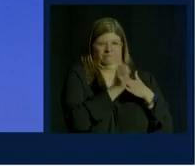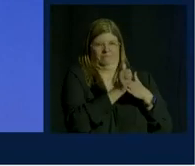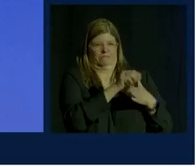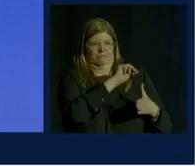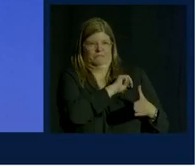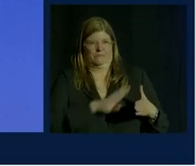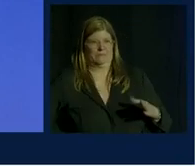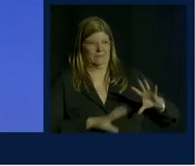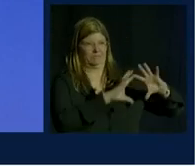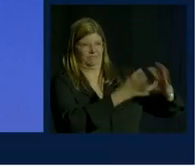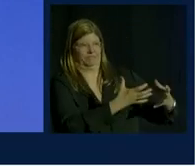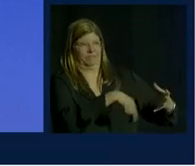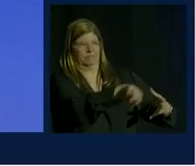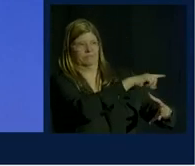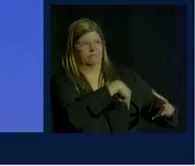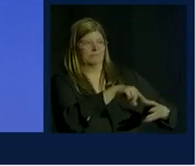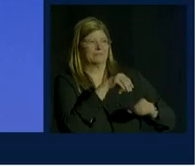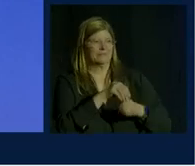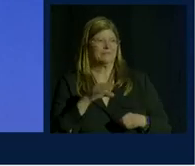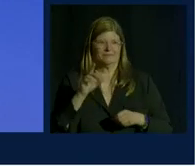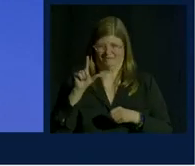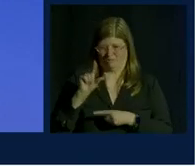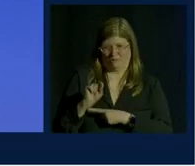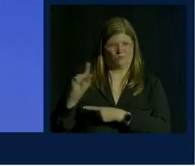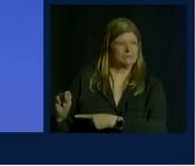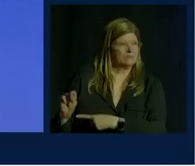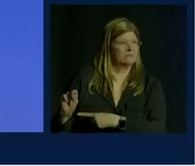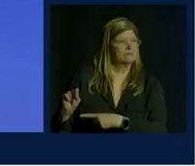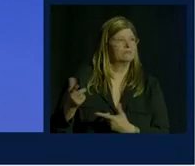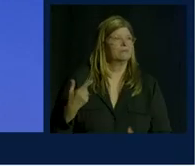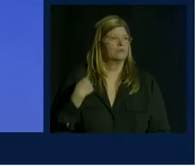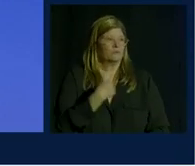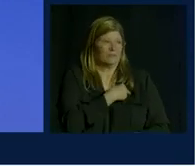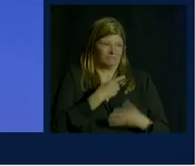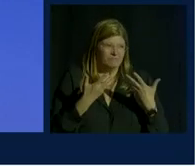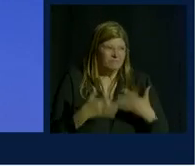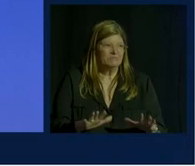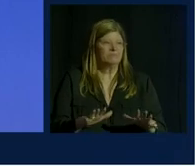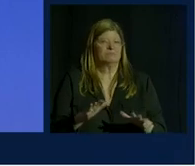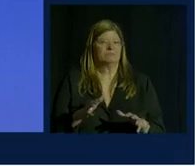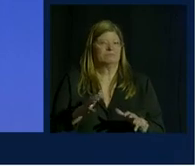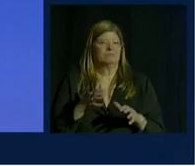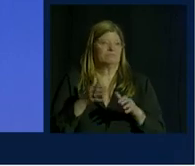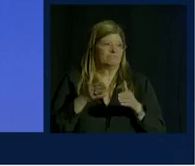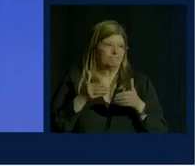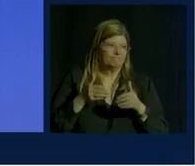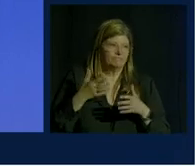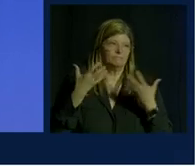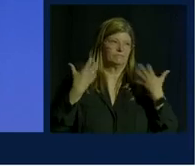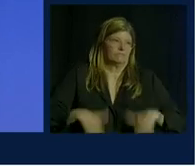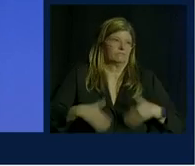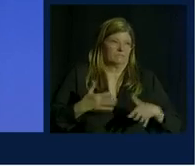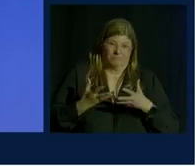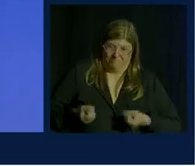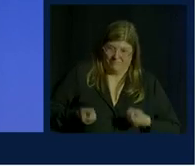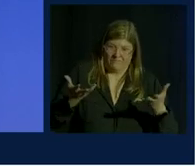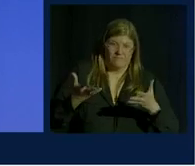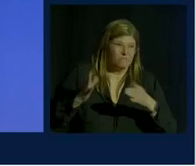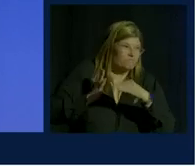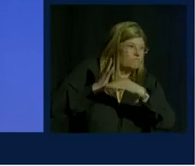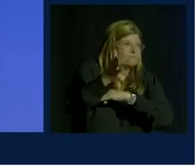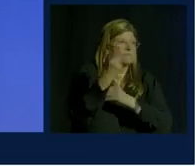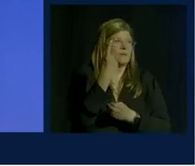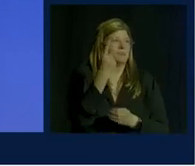thanks to the leadership of Mayor Bowser, in fiscal year 20, we broke a once unimaginable barrier